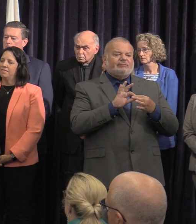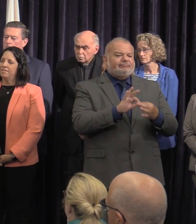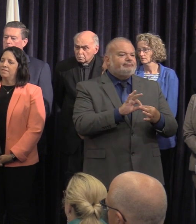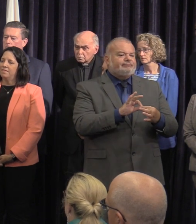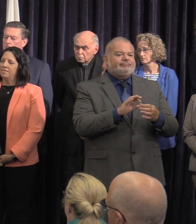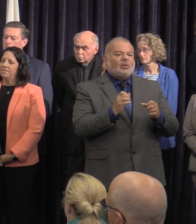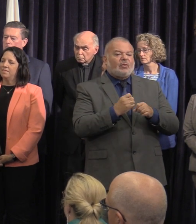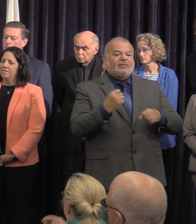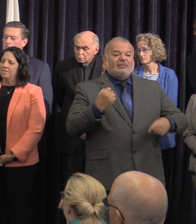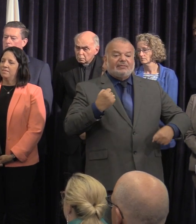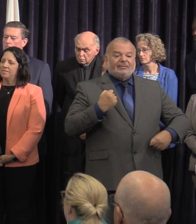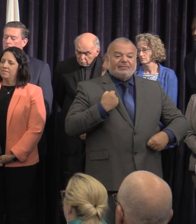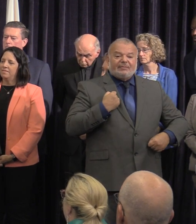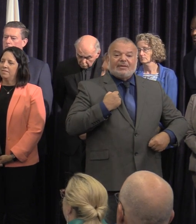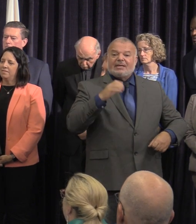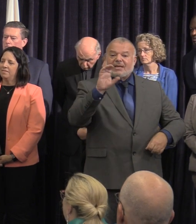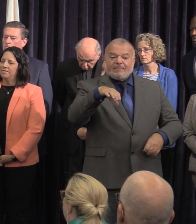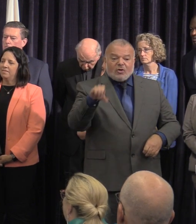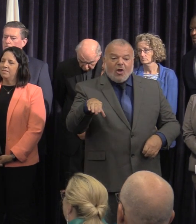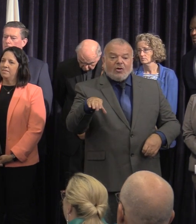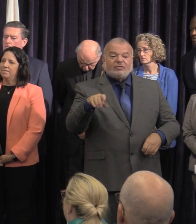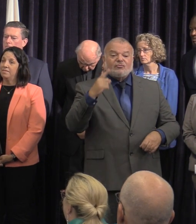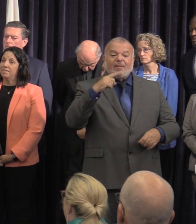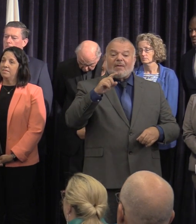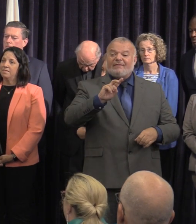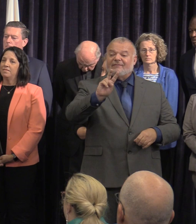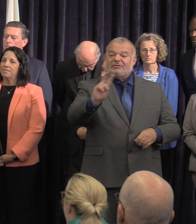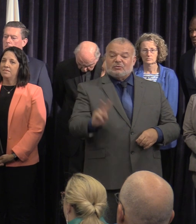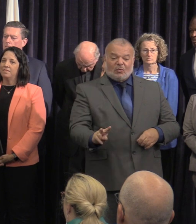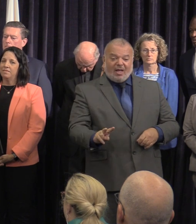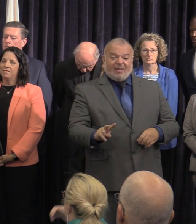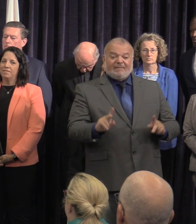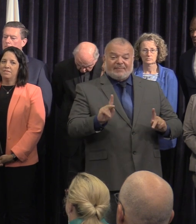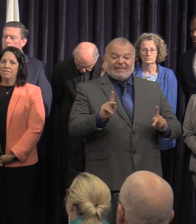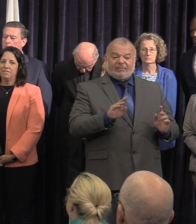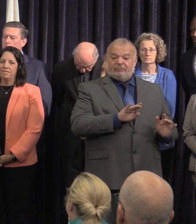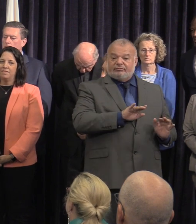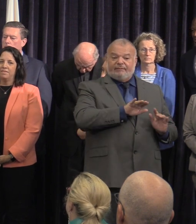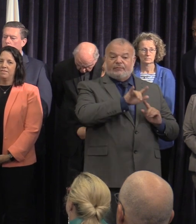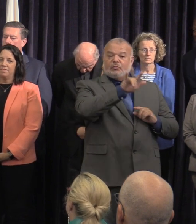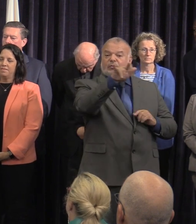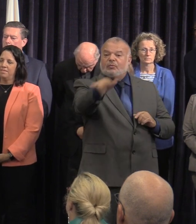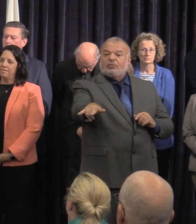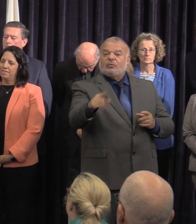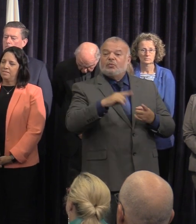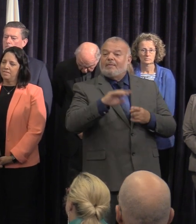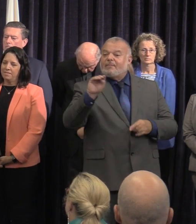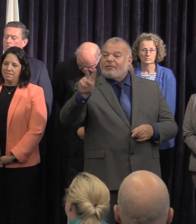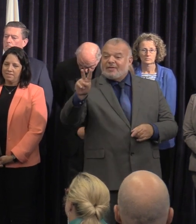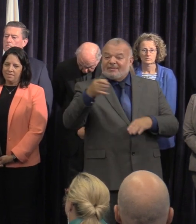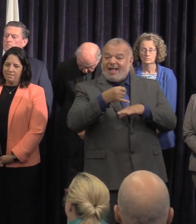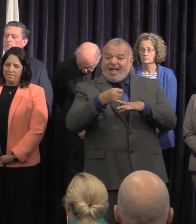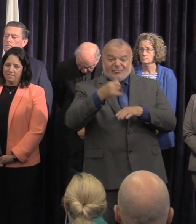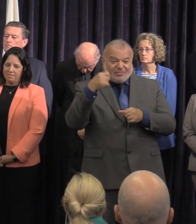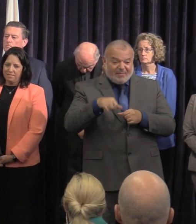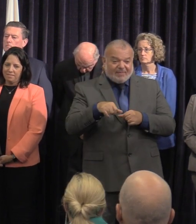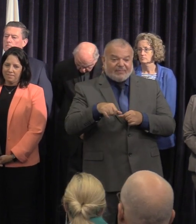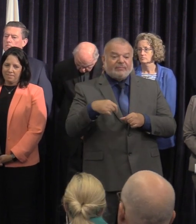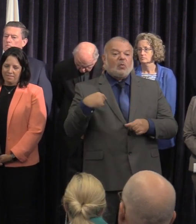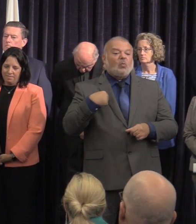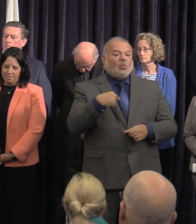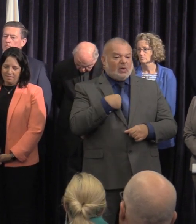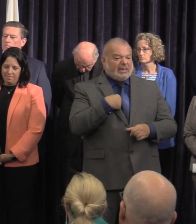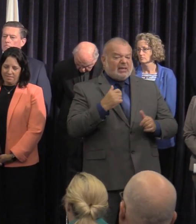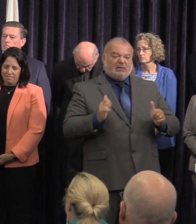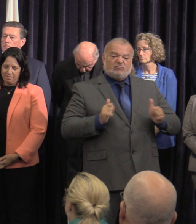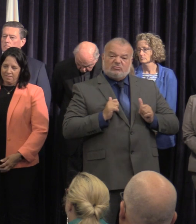the nearly 50 Venezuelan migrants who were flown to Martha's Vineyard. Over the past year, as the demand for